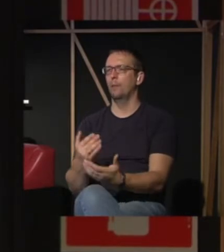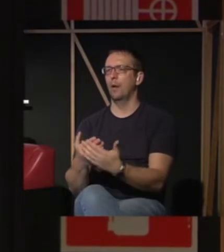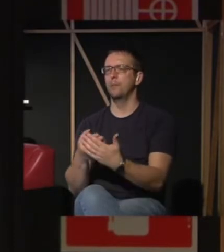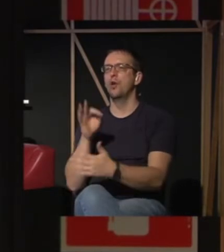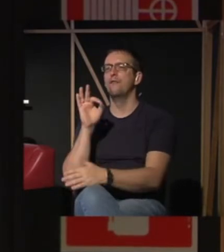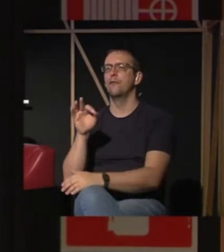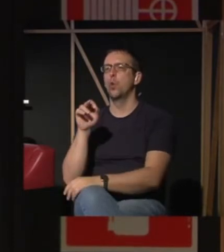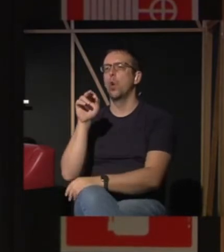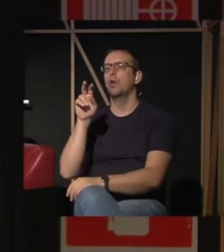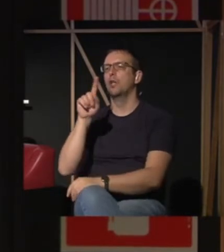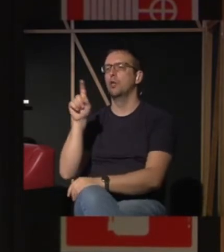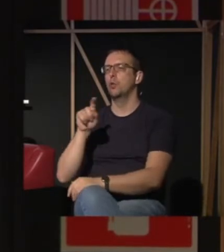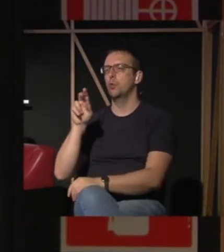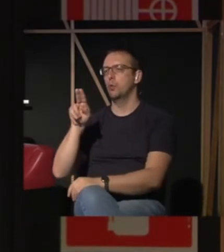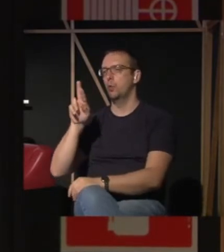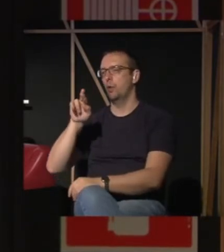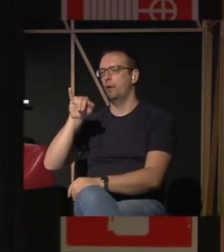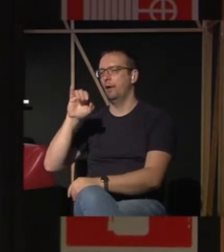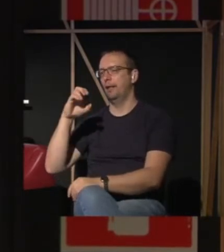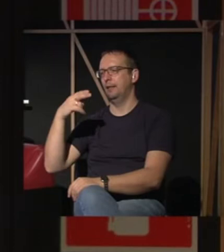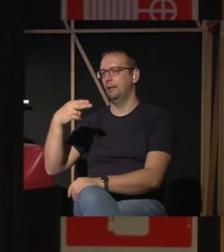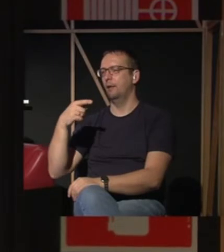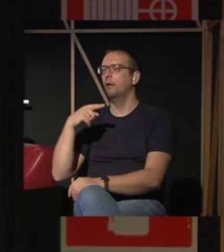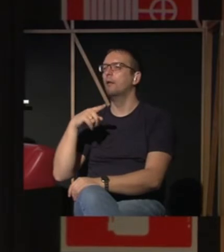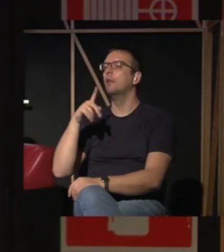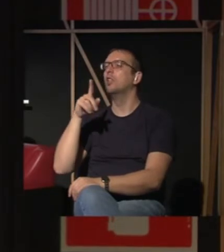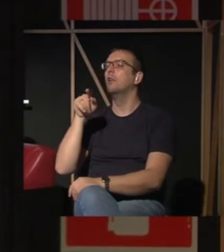at other tournaments as well.